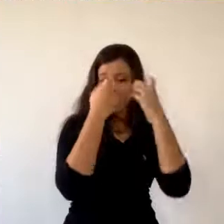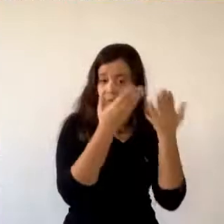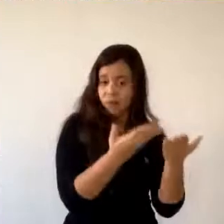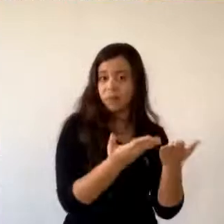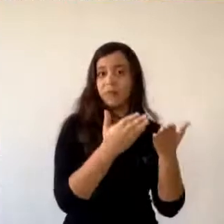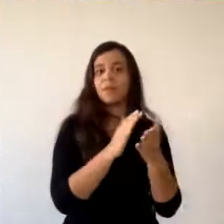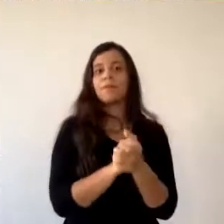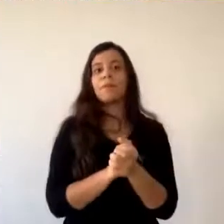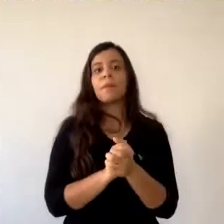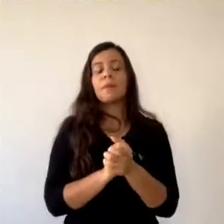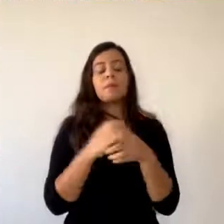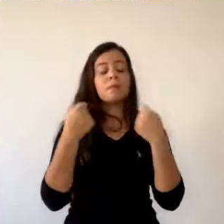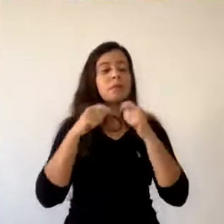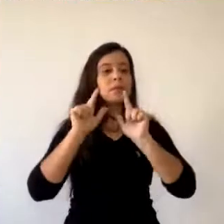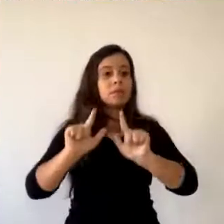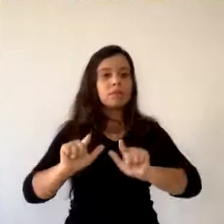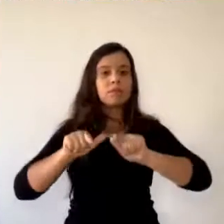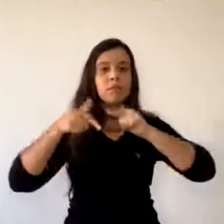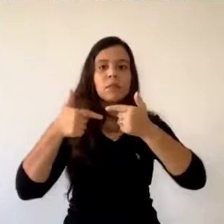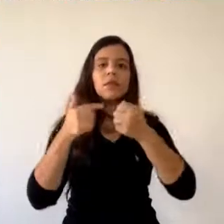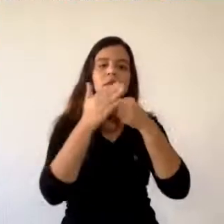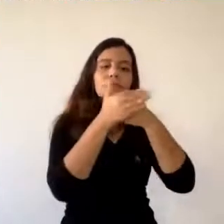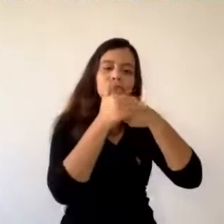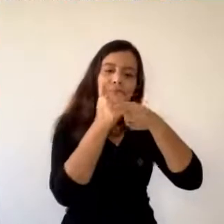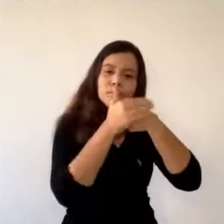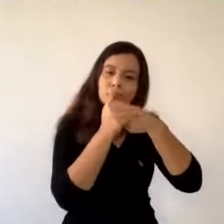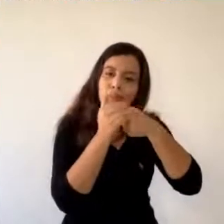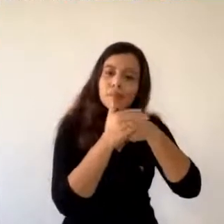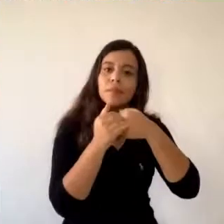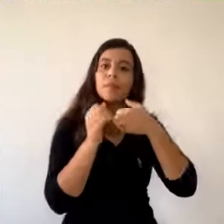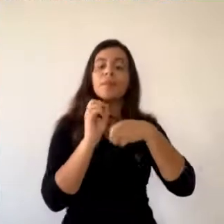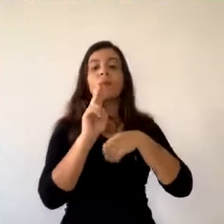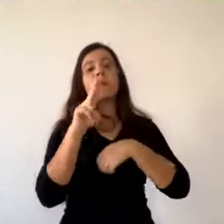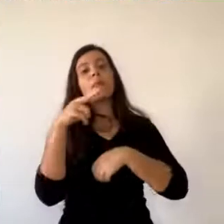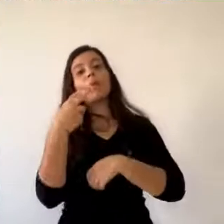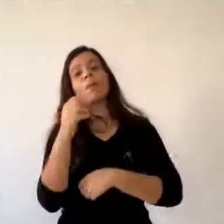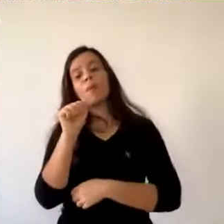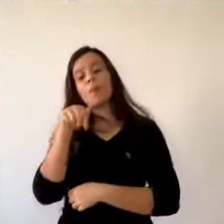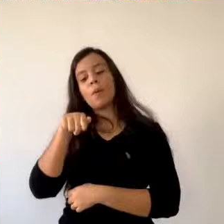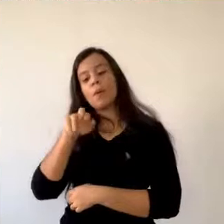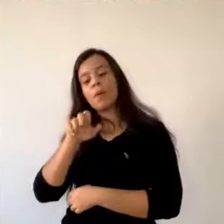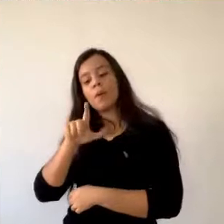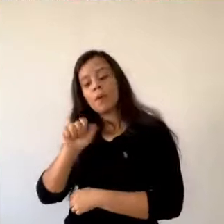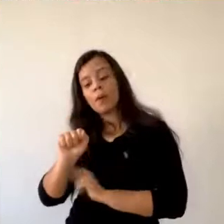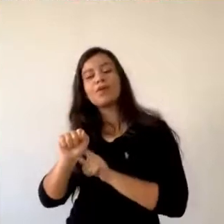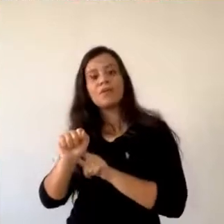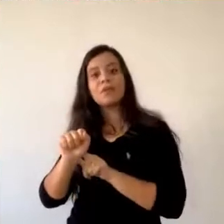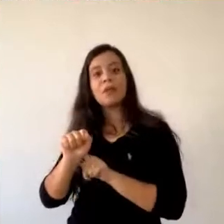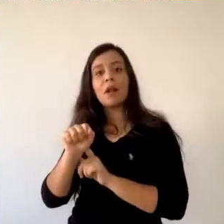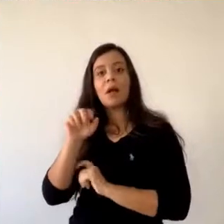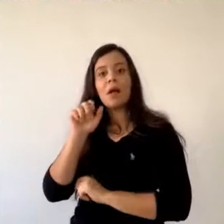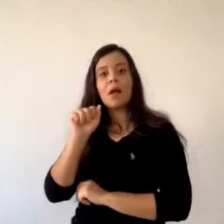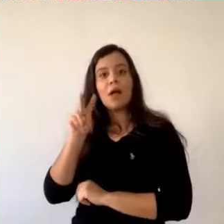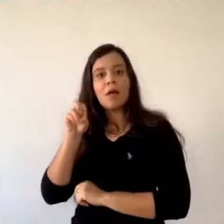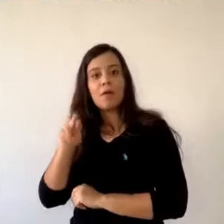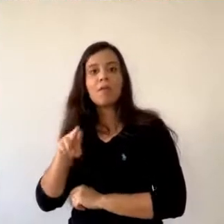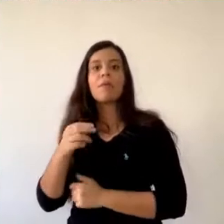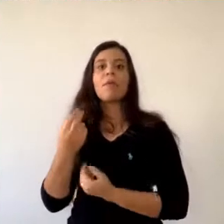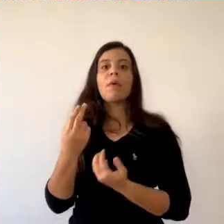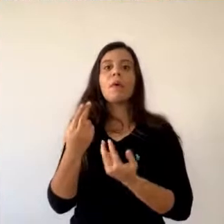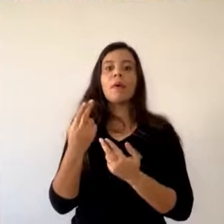reporting. So these are initiatives like Angela from Avon Institution